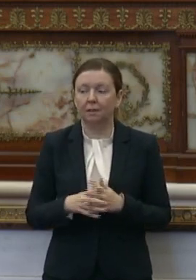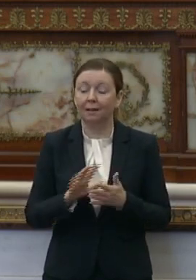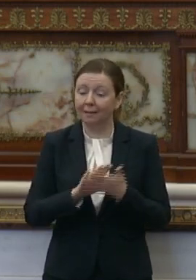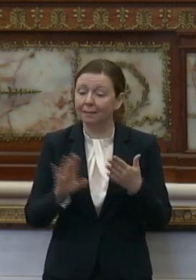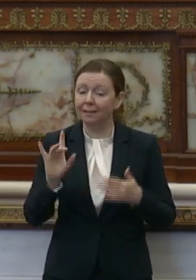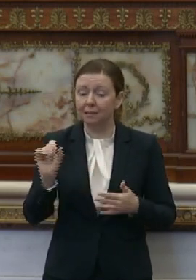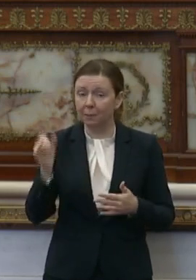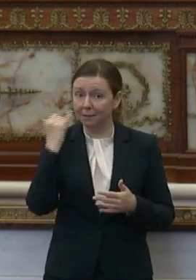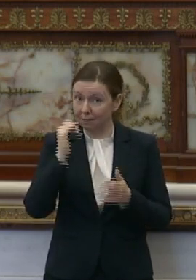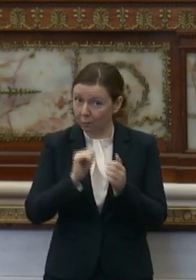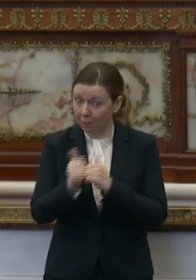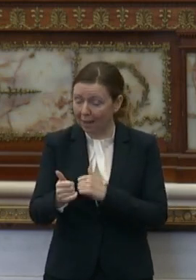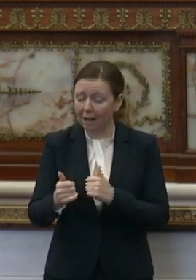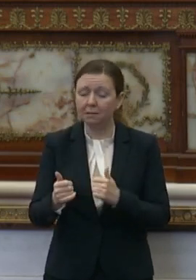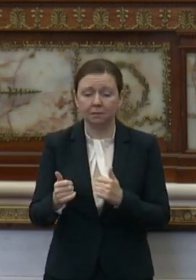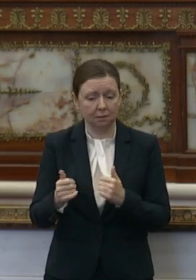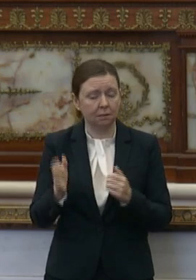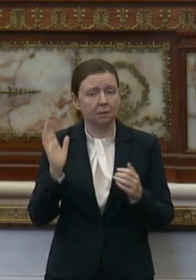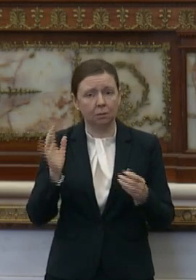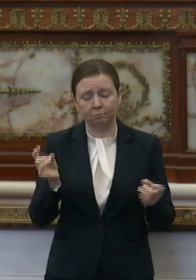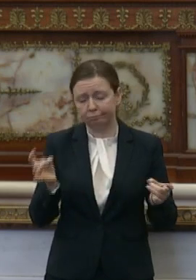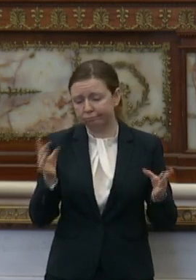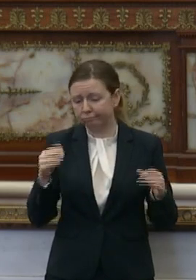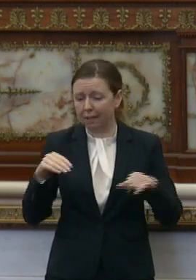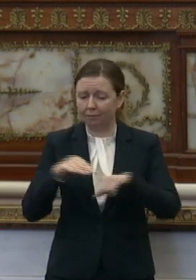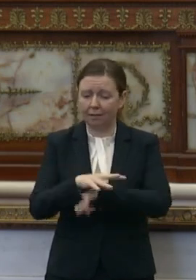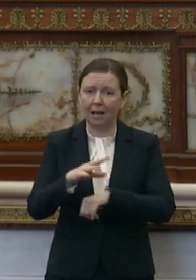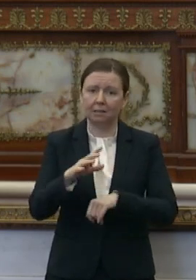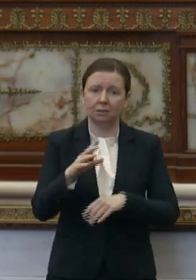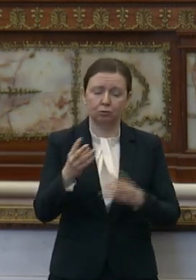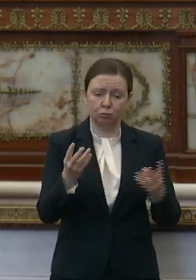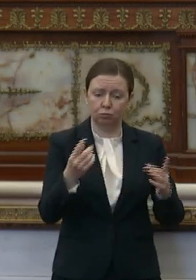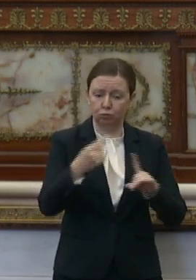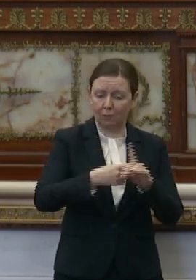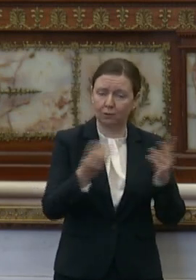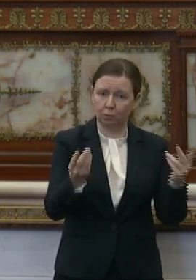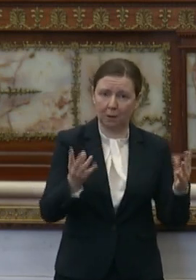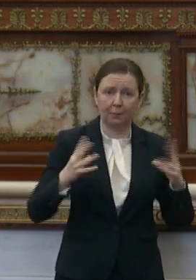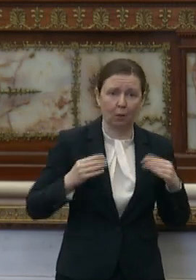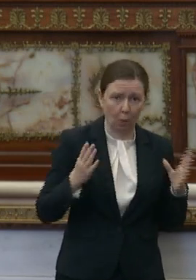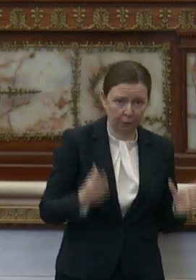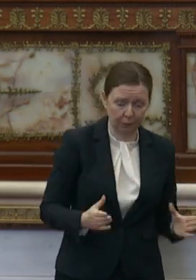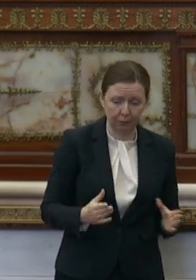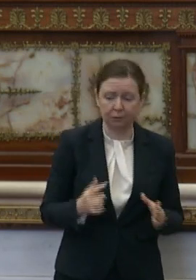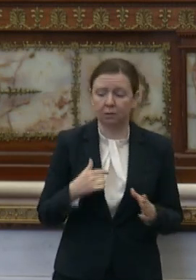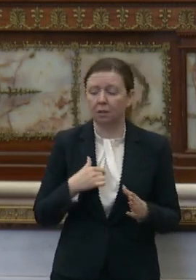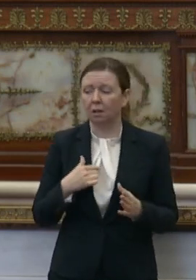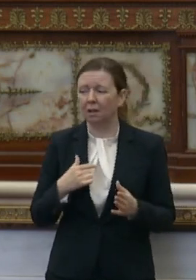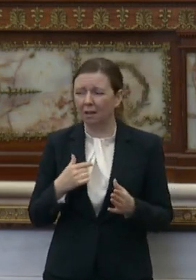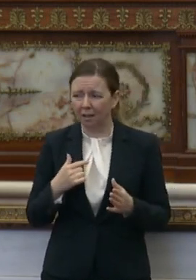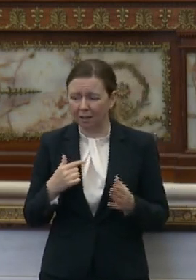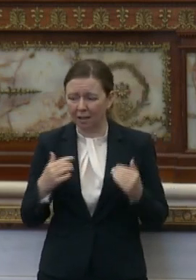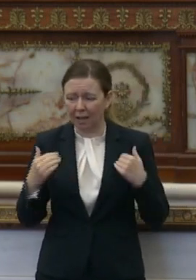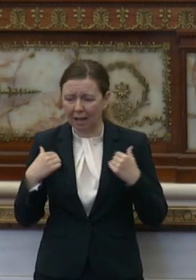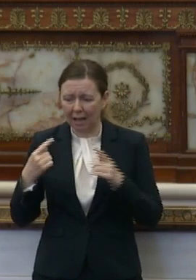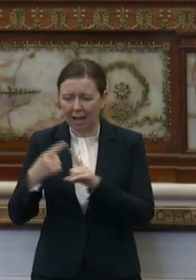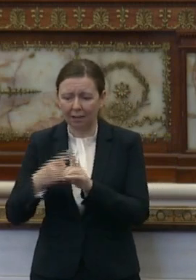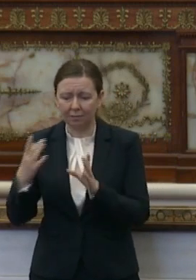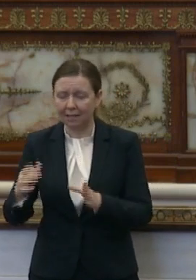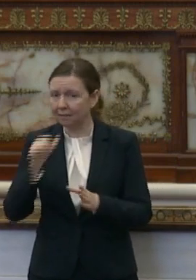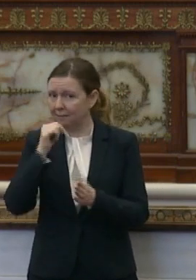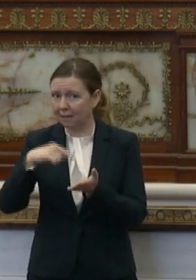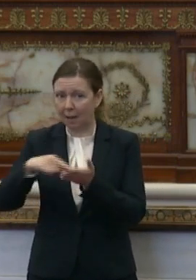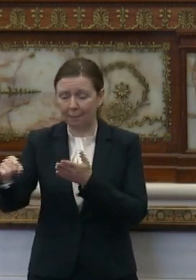bills are passed, it will have a devastating effect on rental property owners. I currently have a tenant that has not paid rent since February.